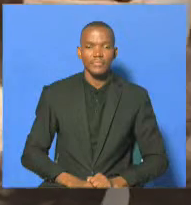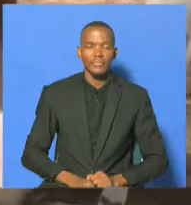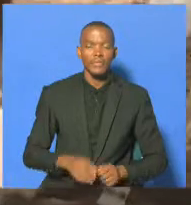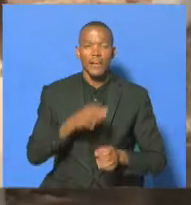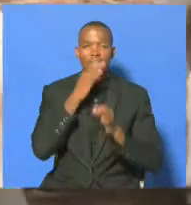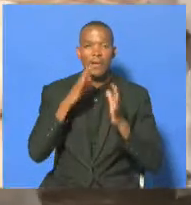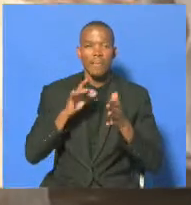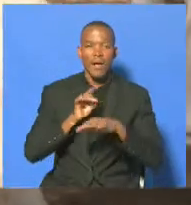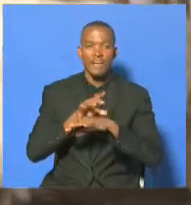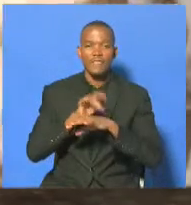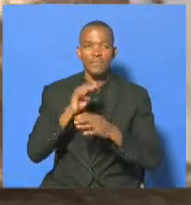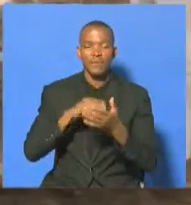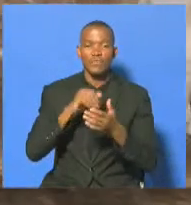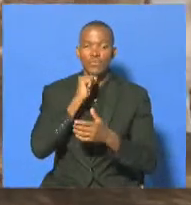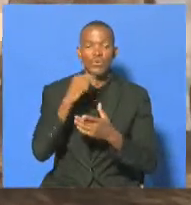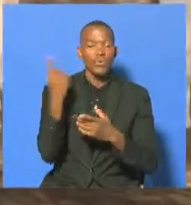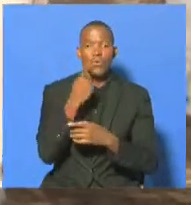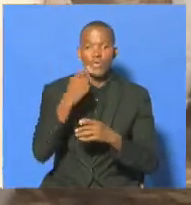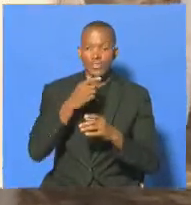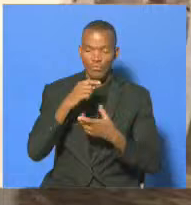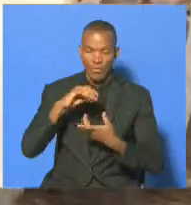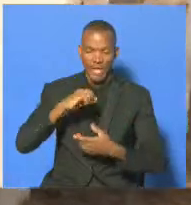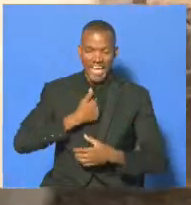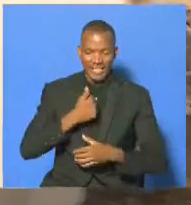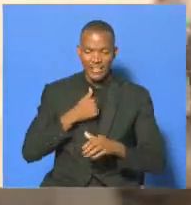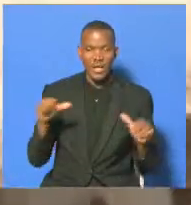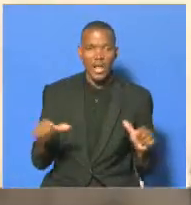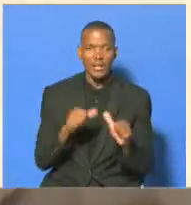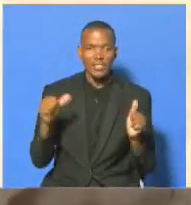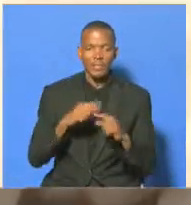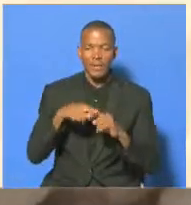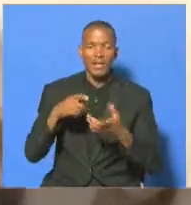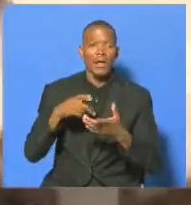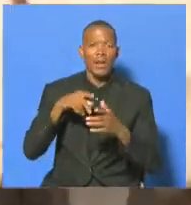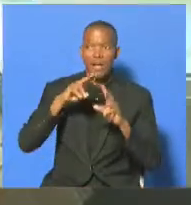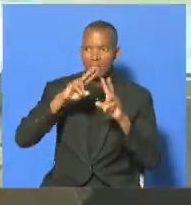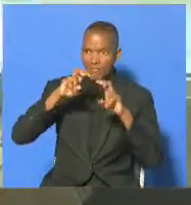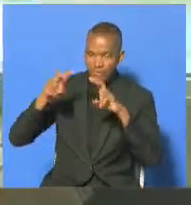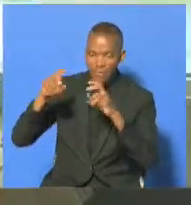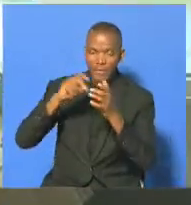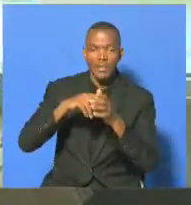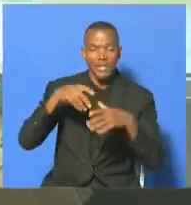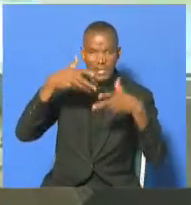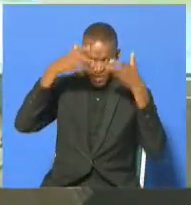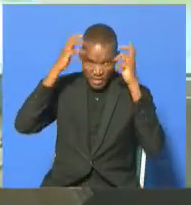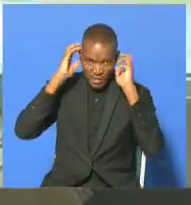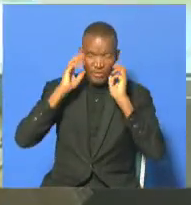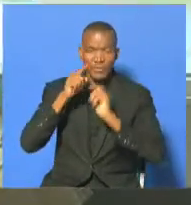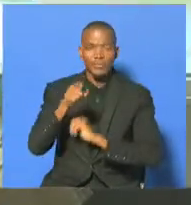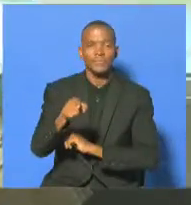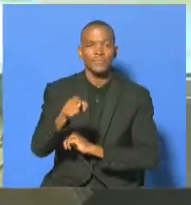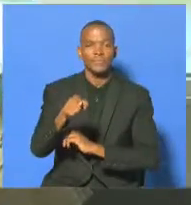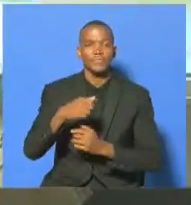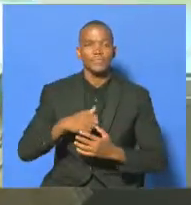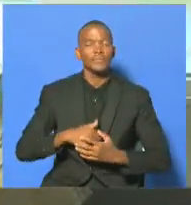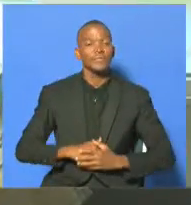Farmers are advised not to take matters into their own hands by hunting down lions.